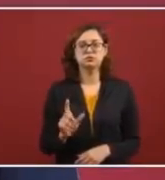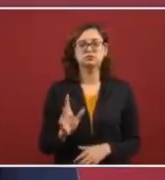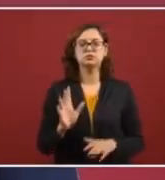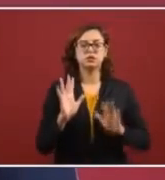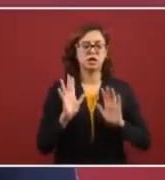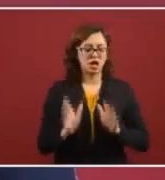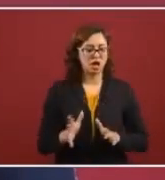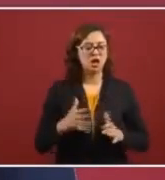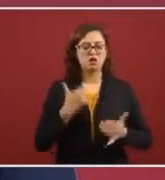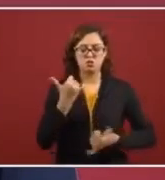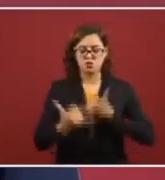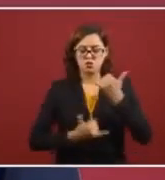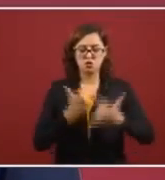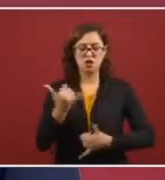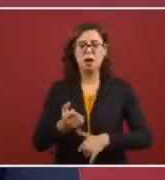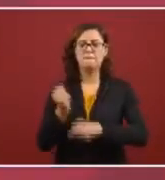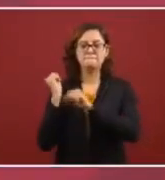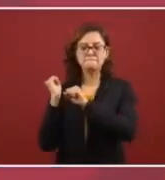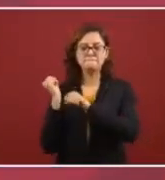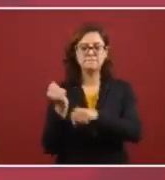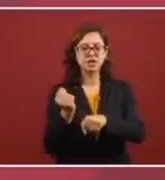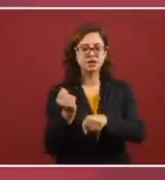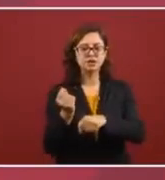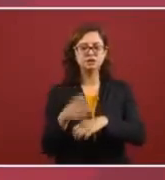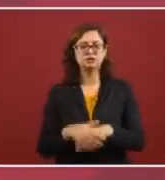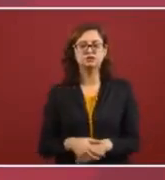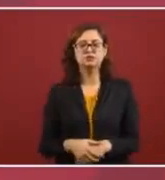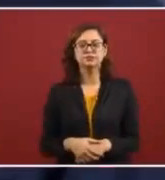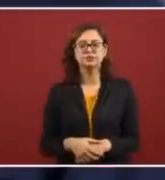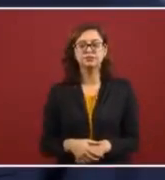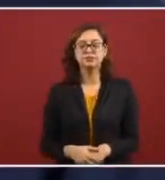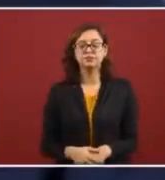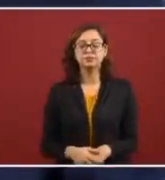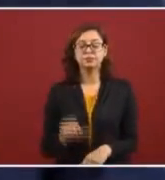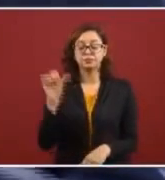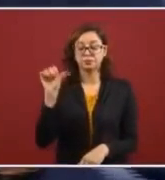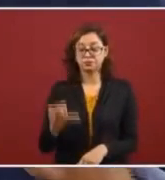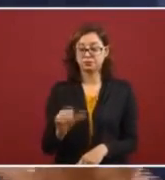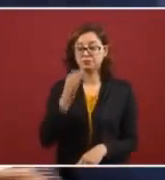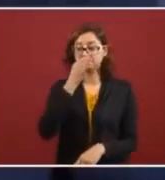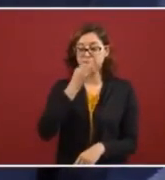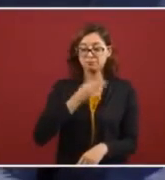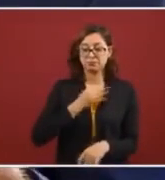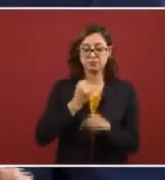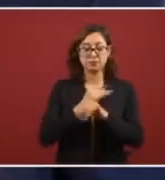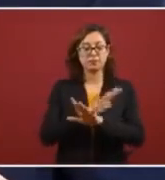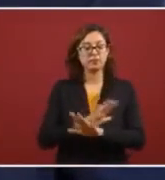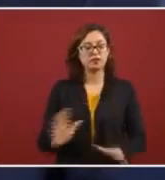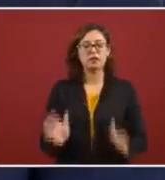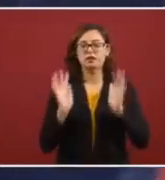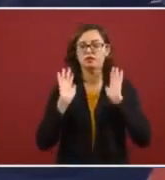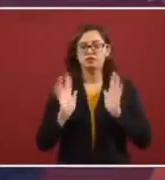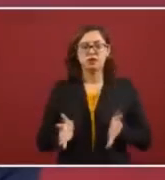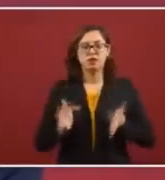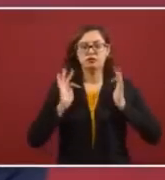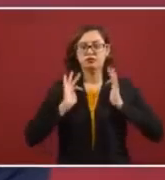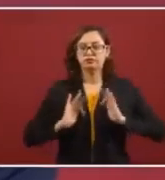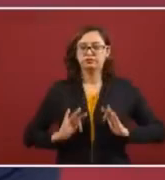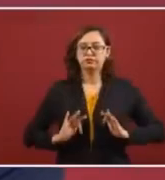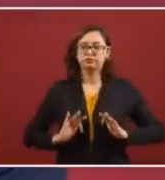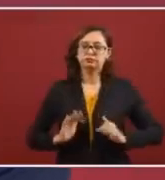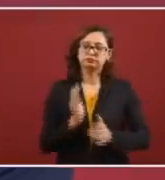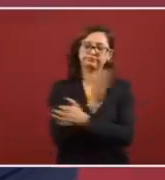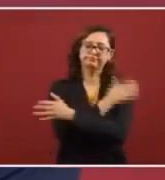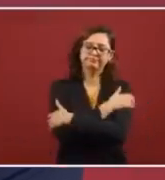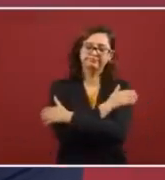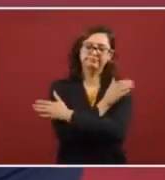there were baseball games, and today, the information I have is that everything's back to normal, and